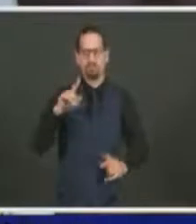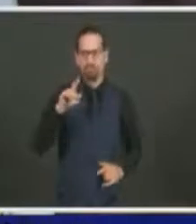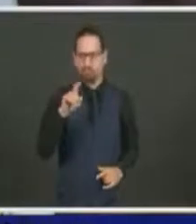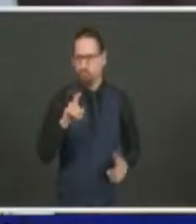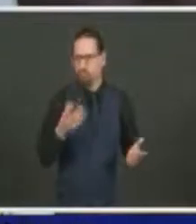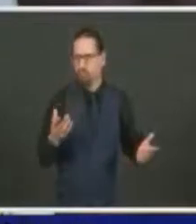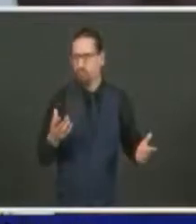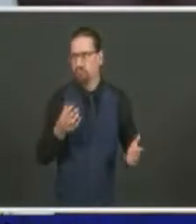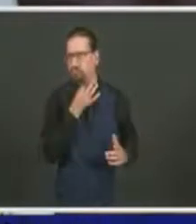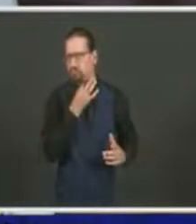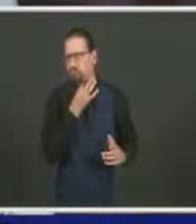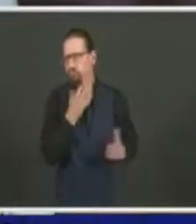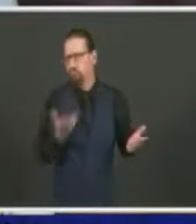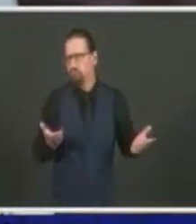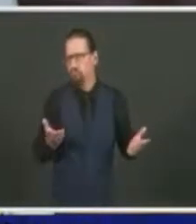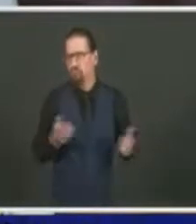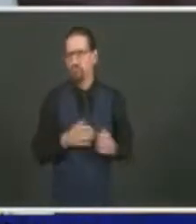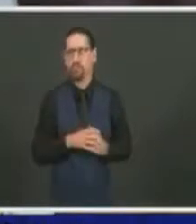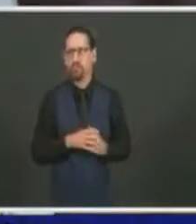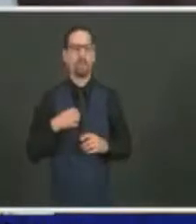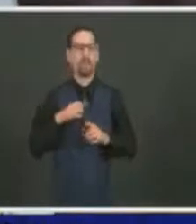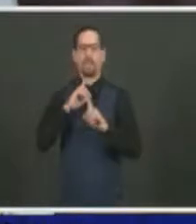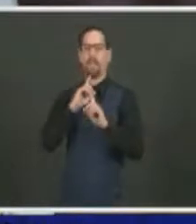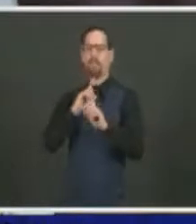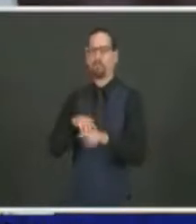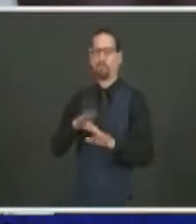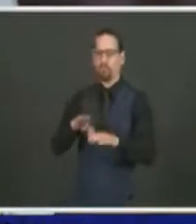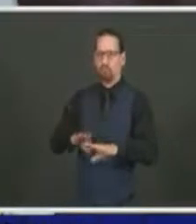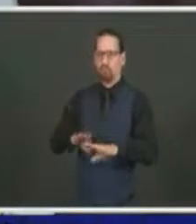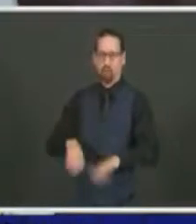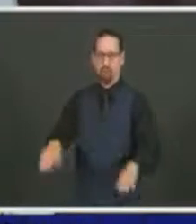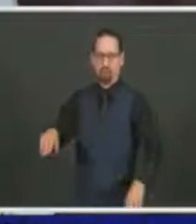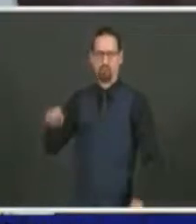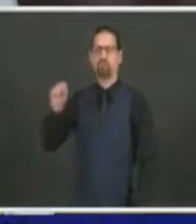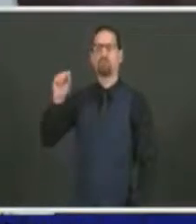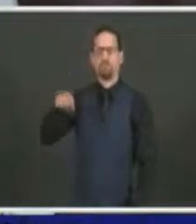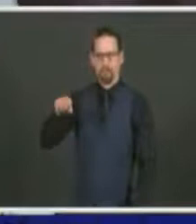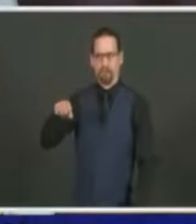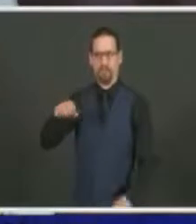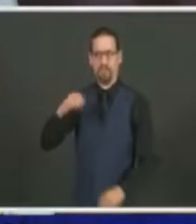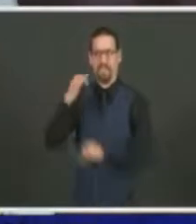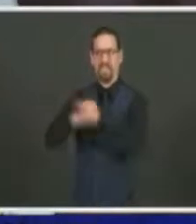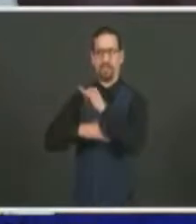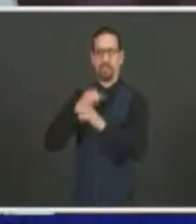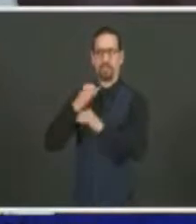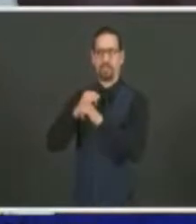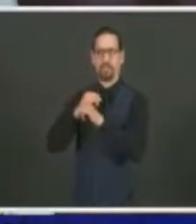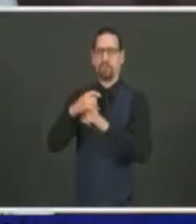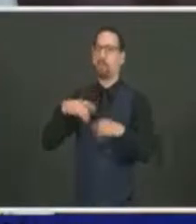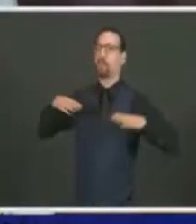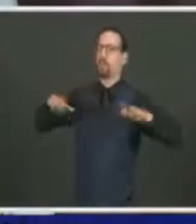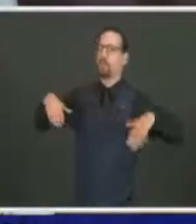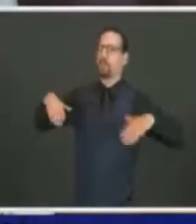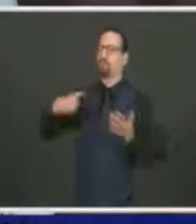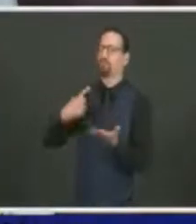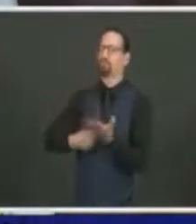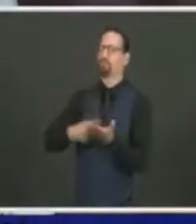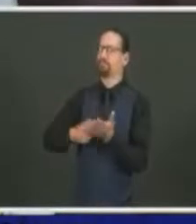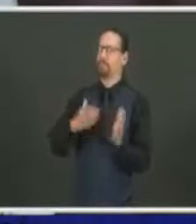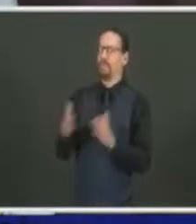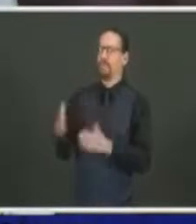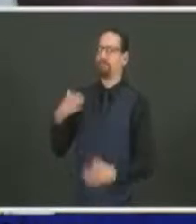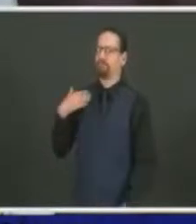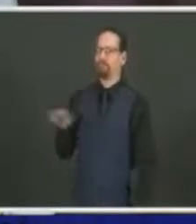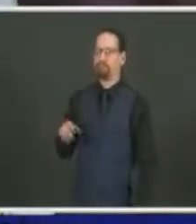point? The answer to kids is yes, and international travel is not yet on the table. While we're talking about testing,